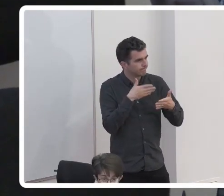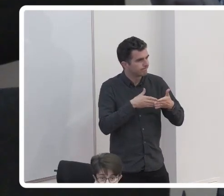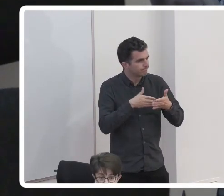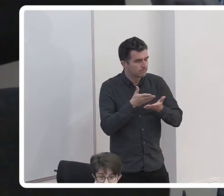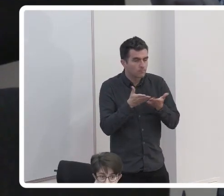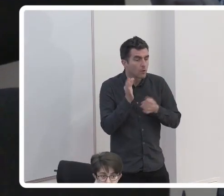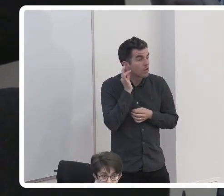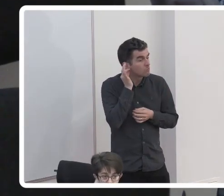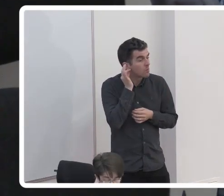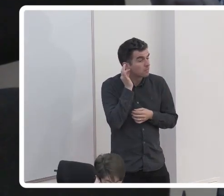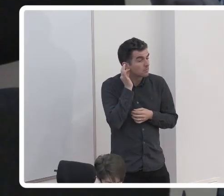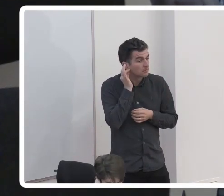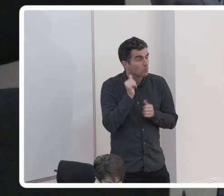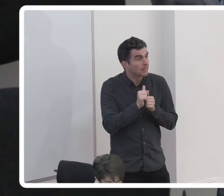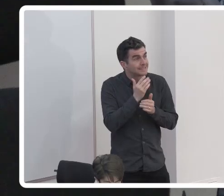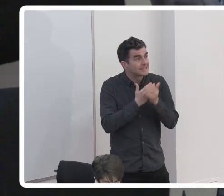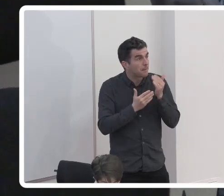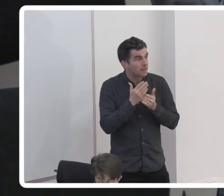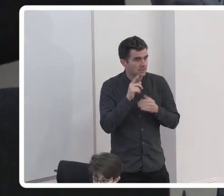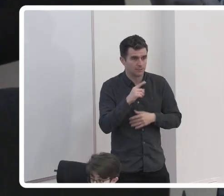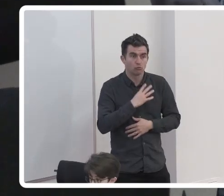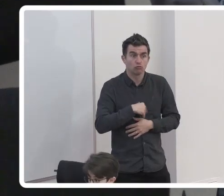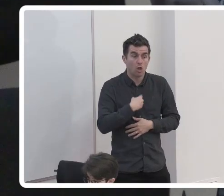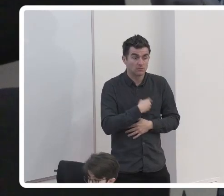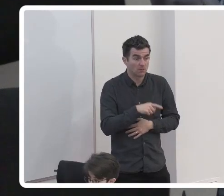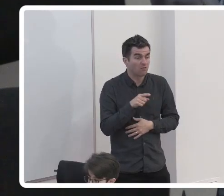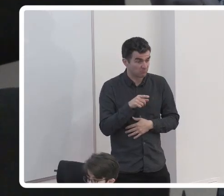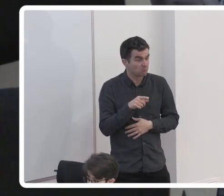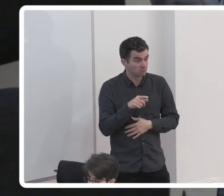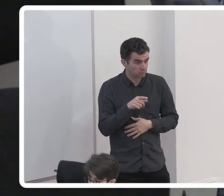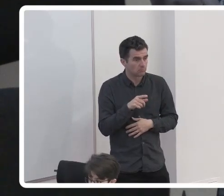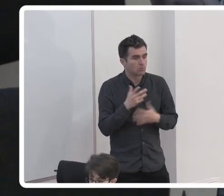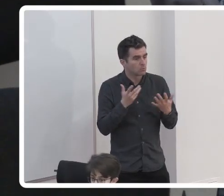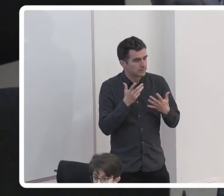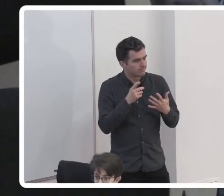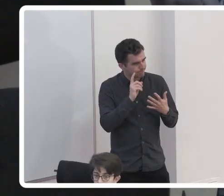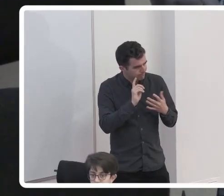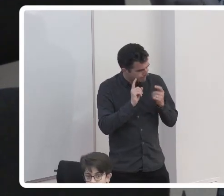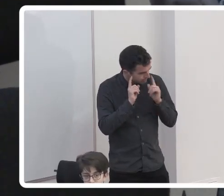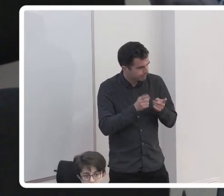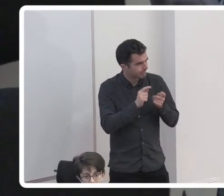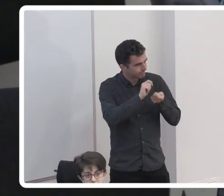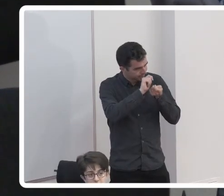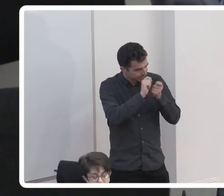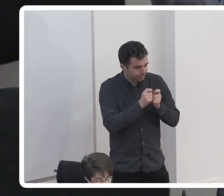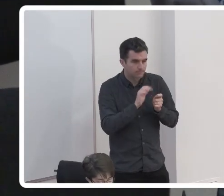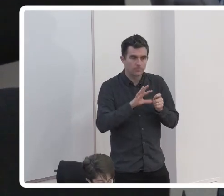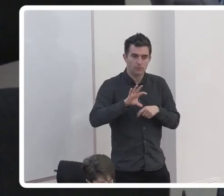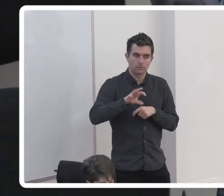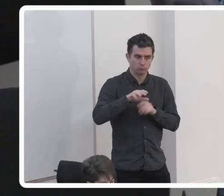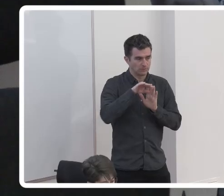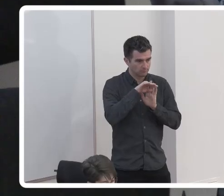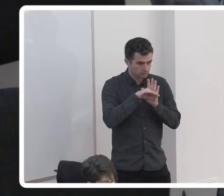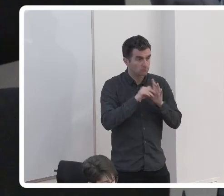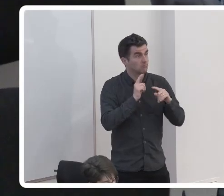And I think particularly the points around the need for funding and support and collaboration are particularly relevant to some of the conversations that we've had